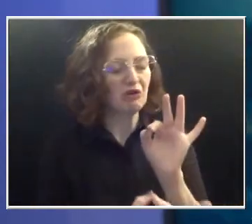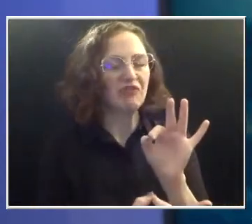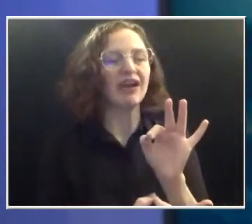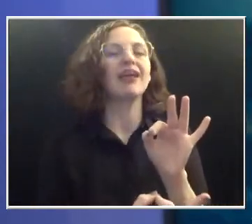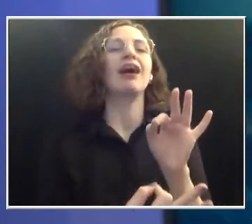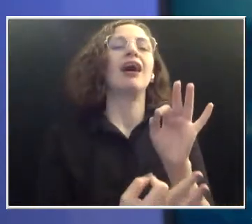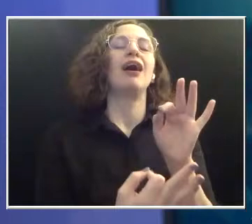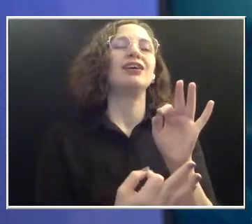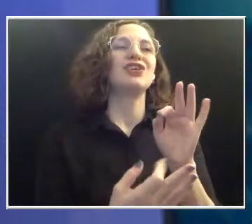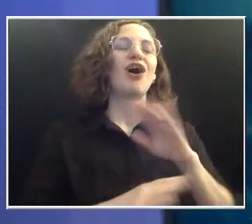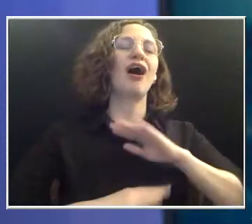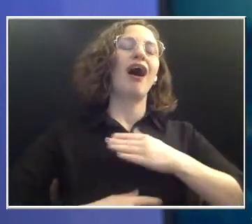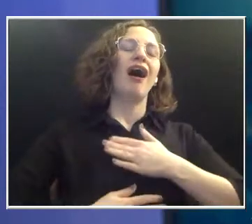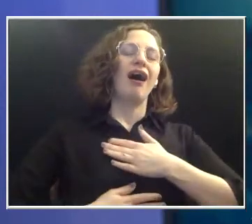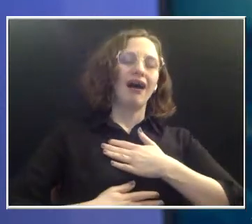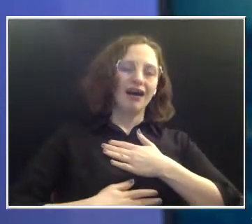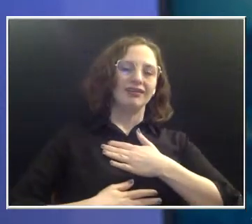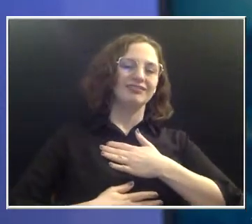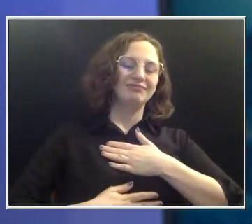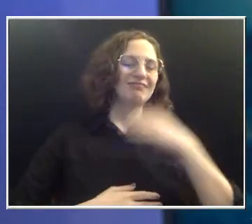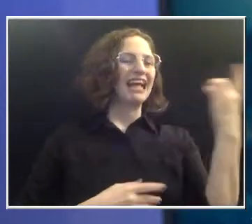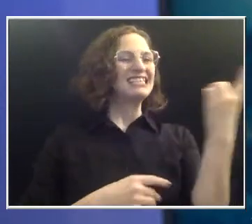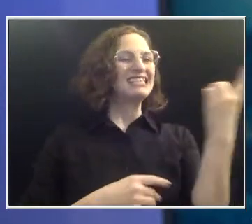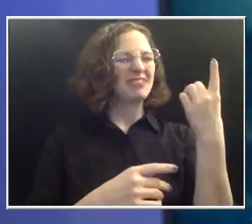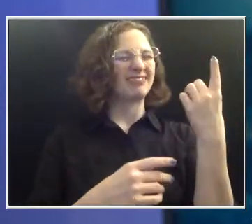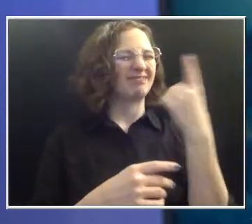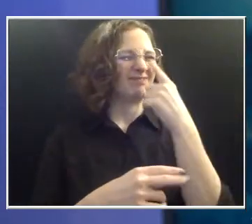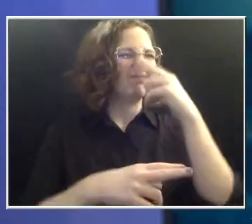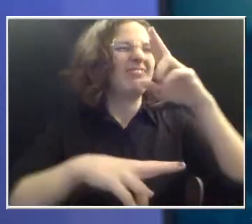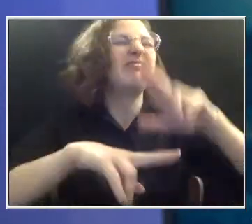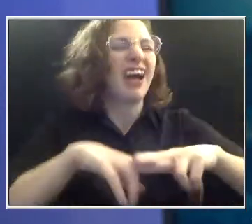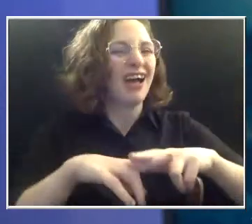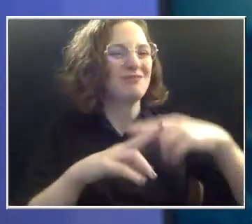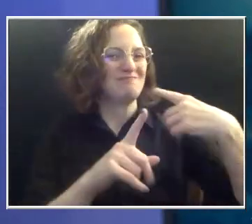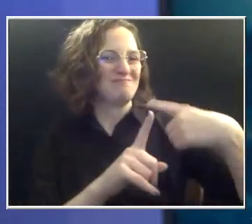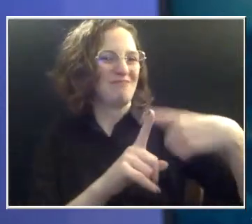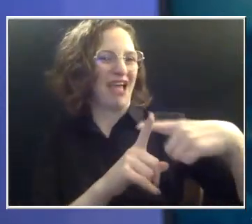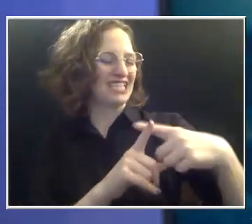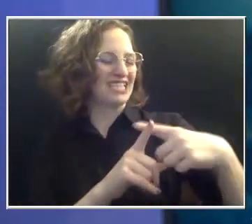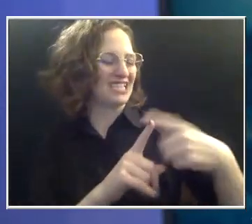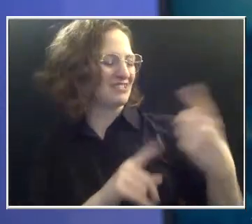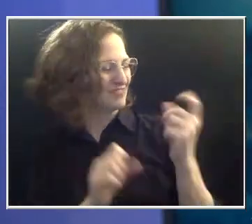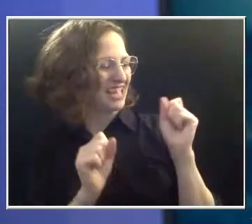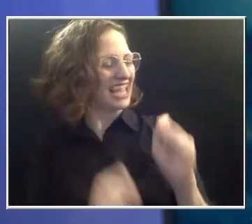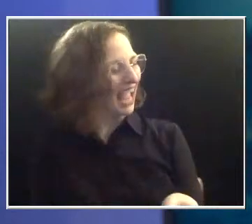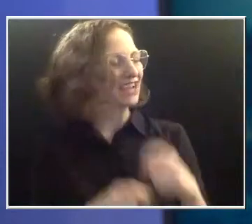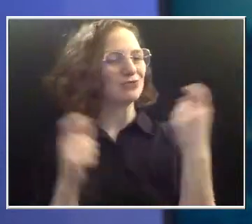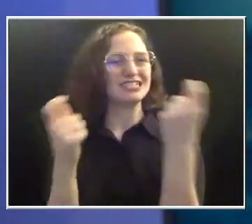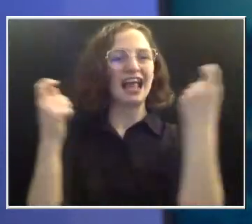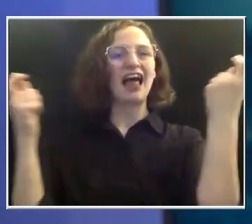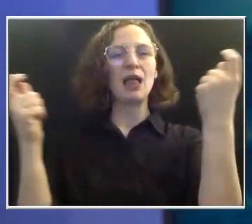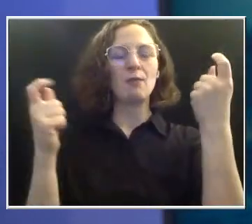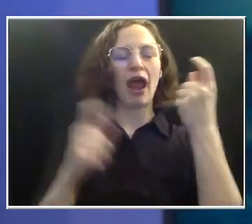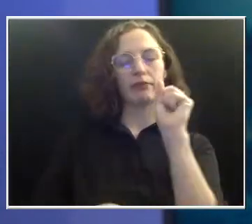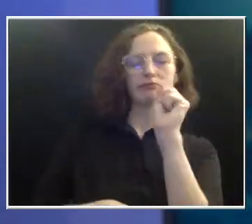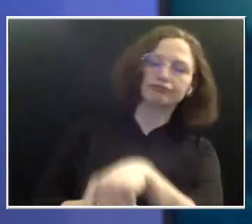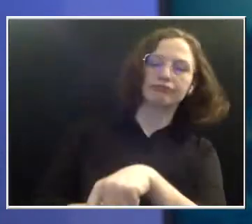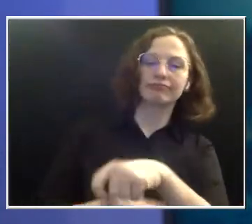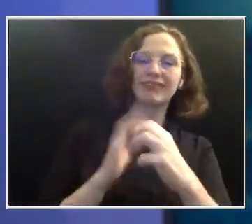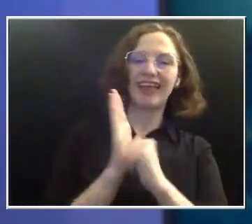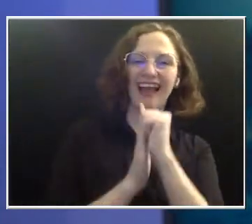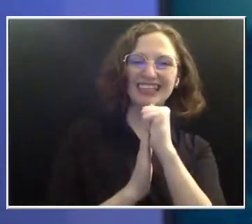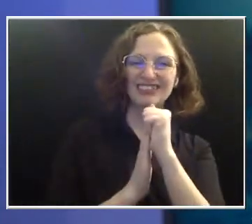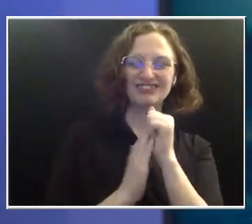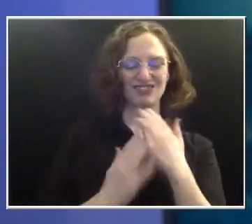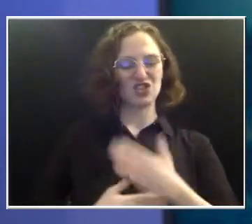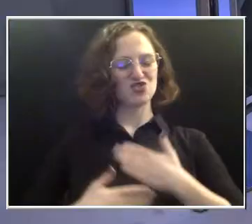fun, positive thing that we could do together to celebrate kicking this cancer's butt and enjoying the Chiefs and having a good time.